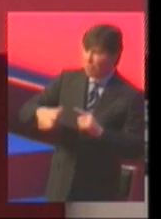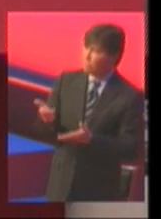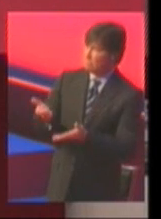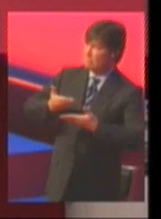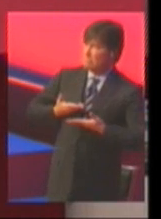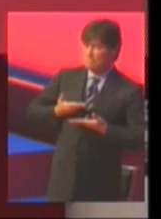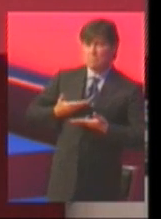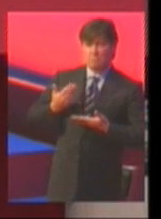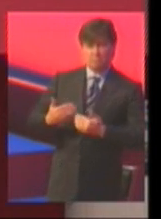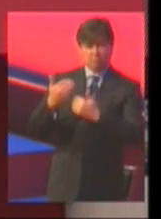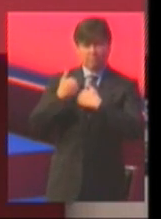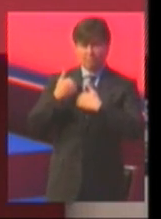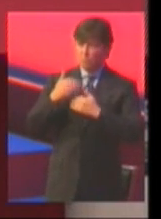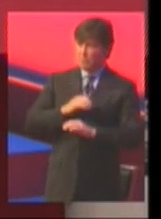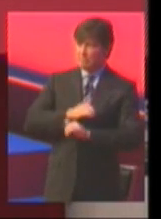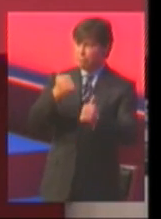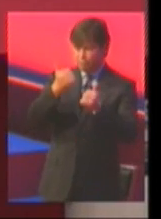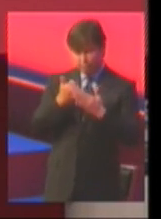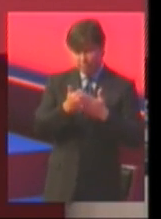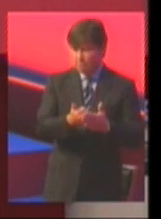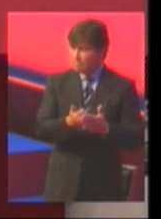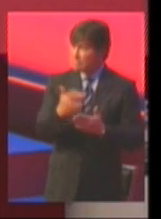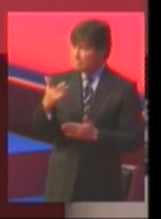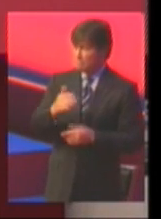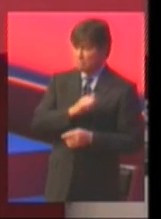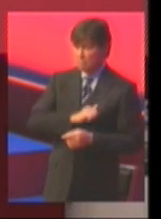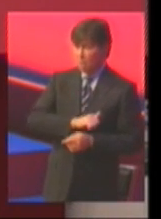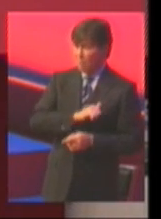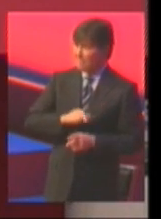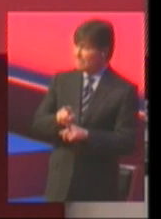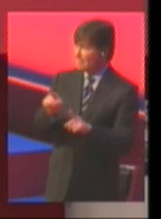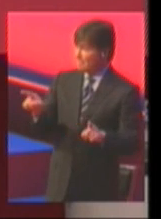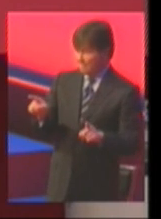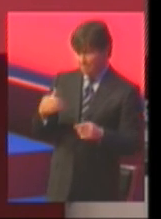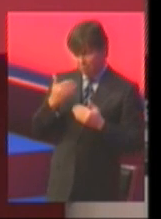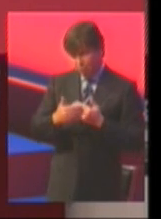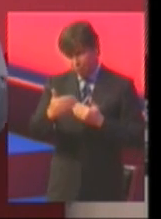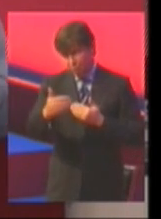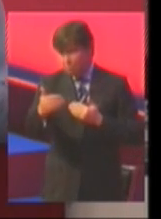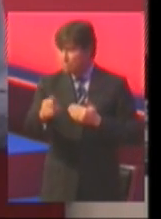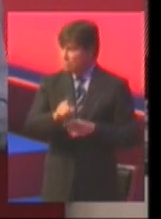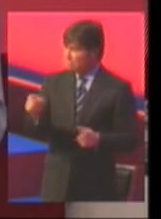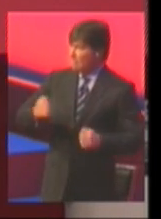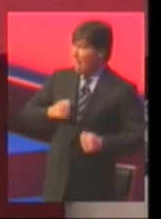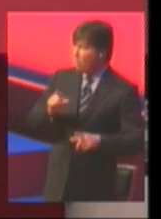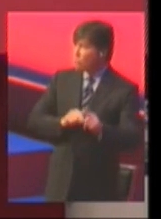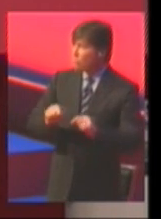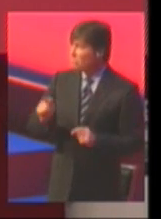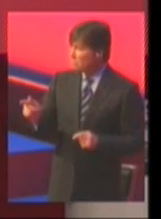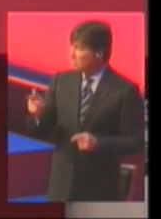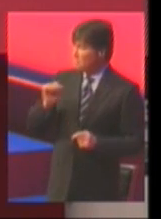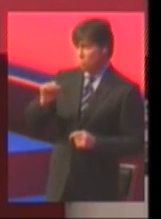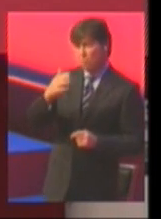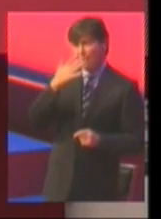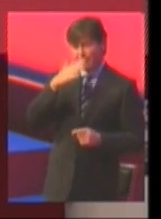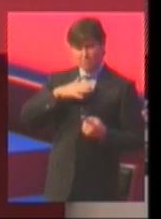great." And let's be honest, that's one of the choices that we all face in the coming months. What do we want as a generation